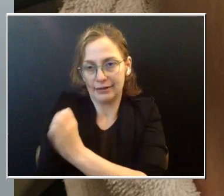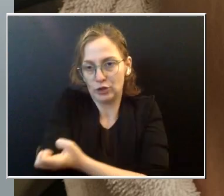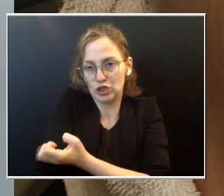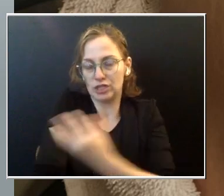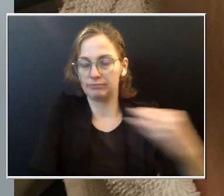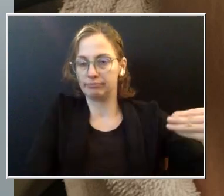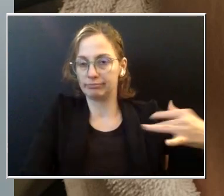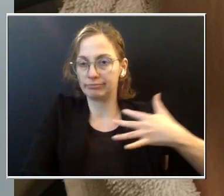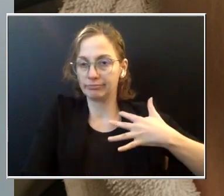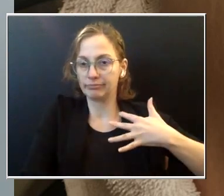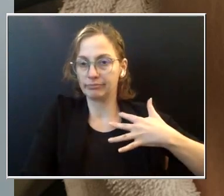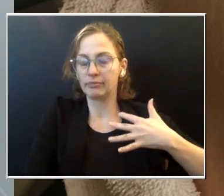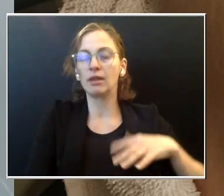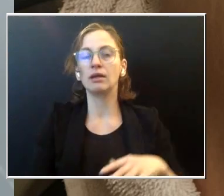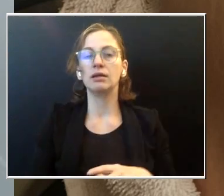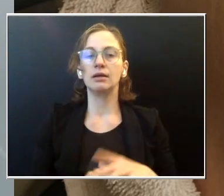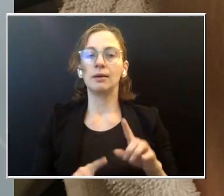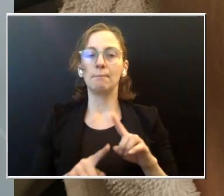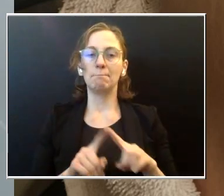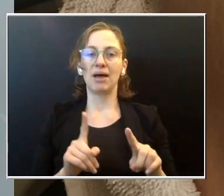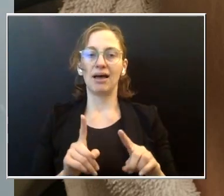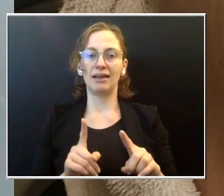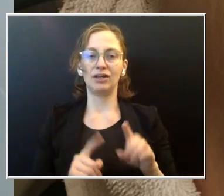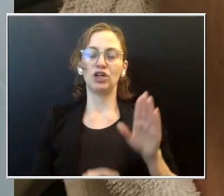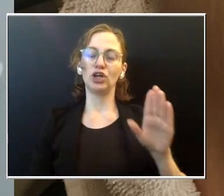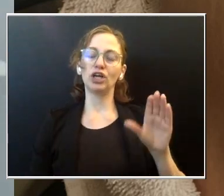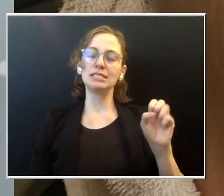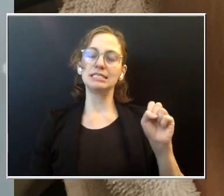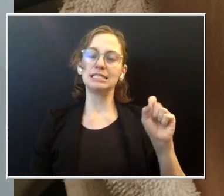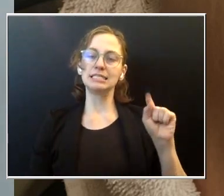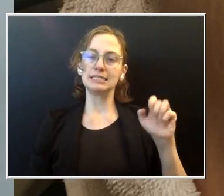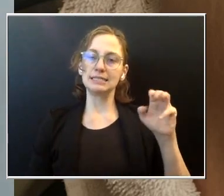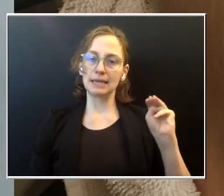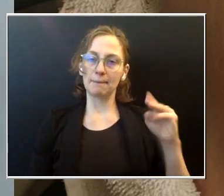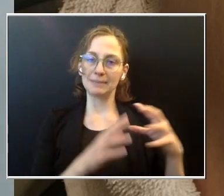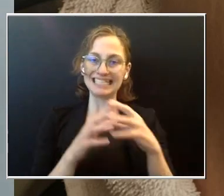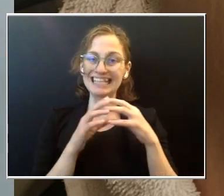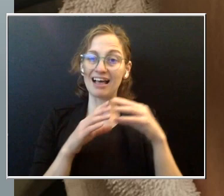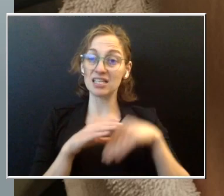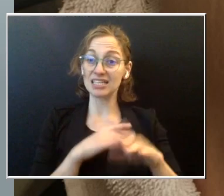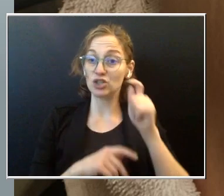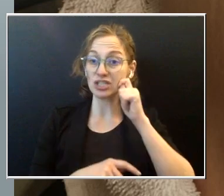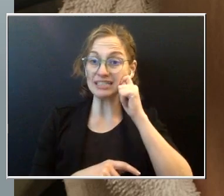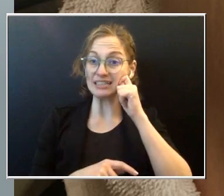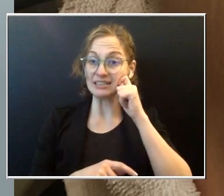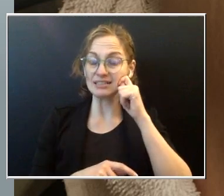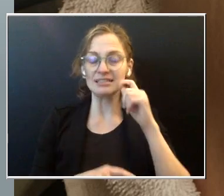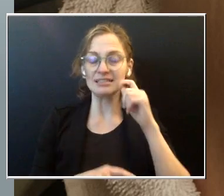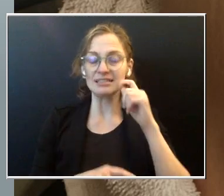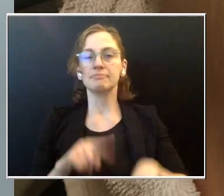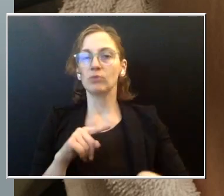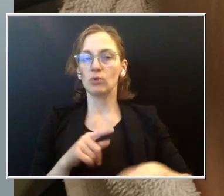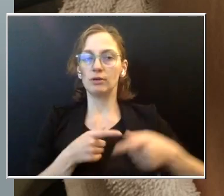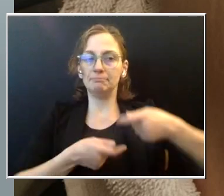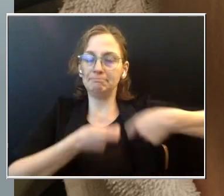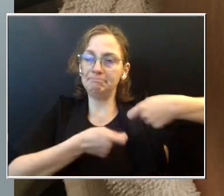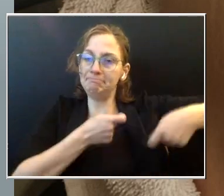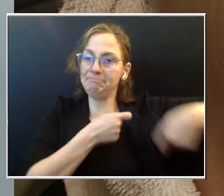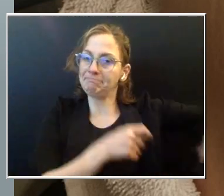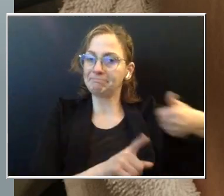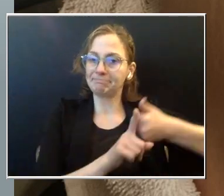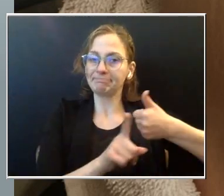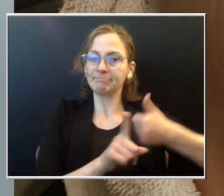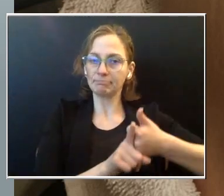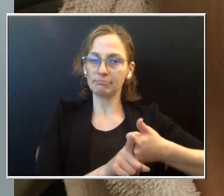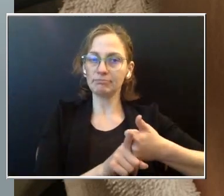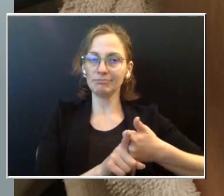stem cells in her skin being able to replenish themselves. So all of our tissues in our body have stem cells that continuously renew those tissues. The radiation